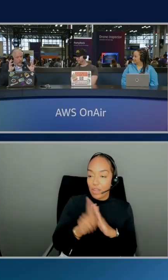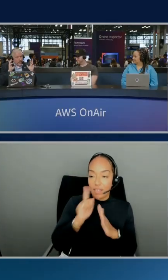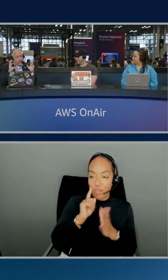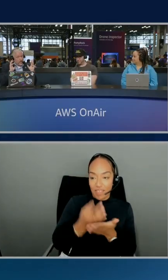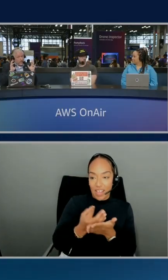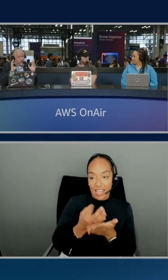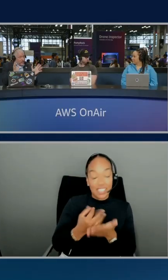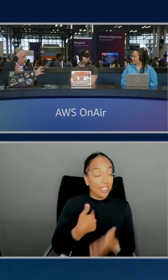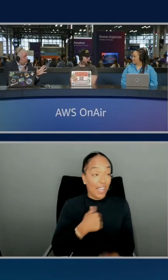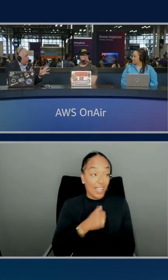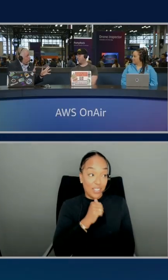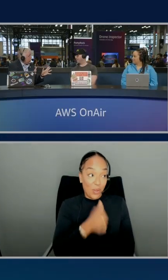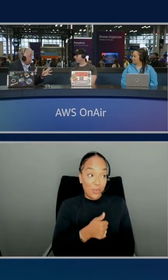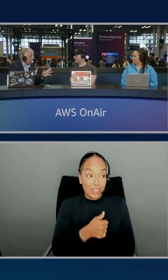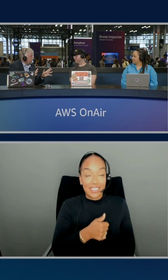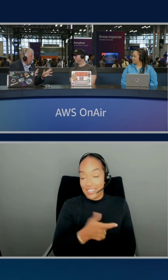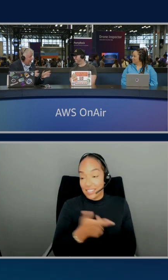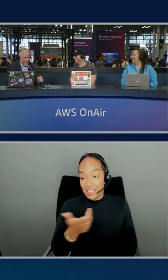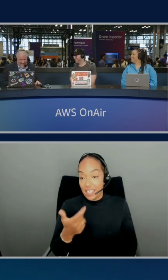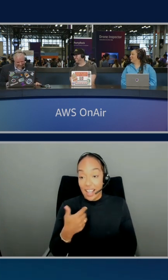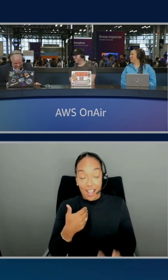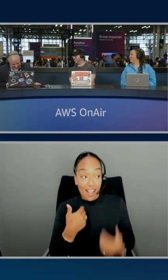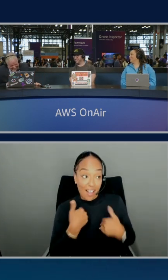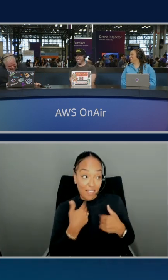don't. Yeah, either. yeah. So, I'm a lot of people.